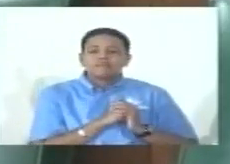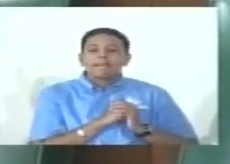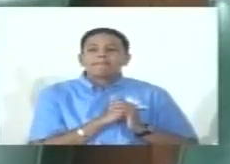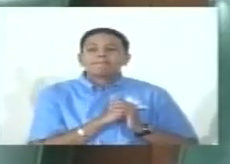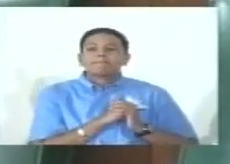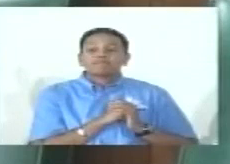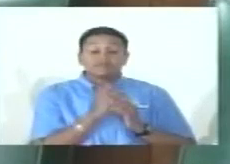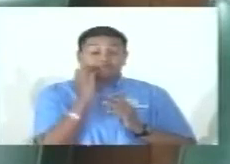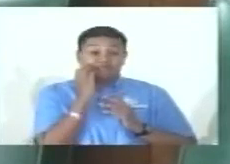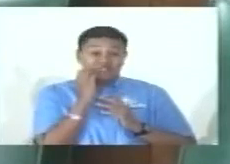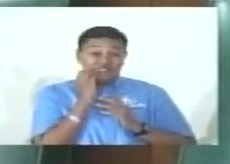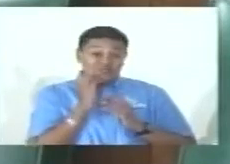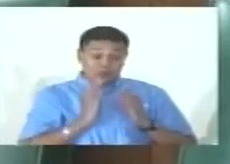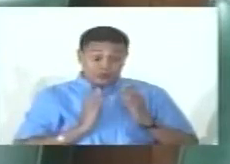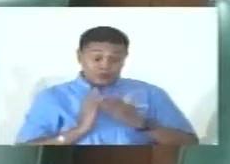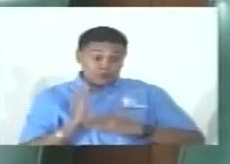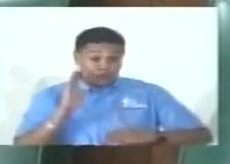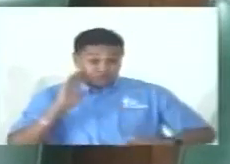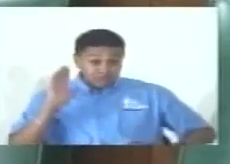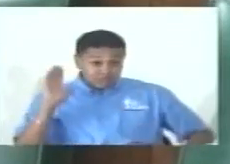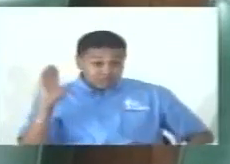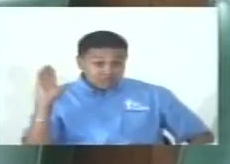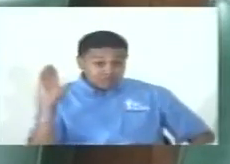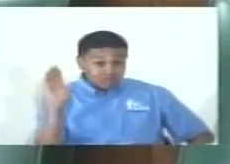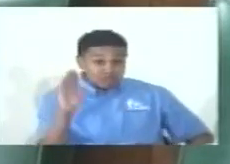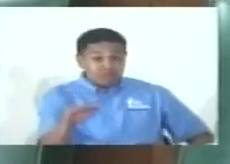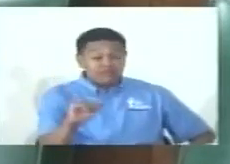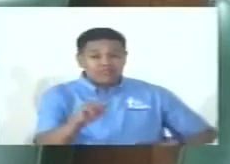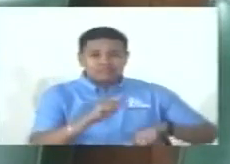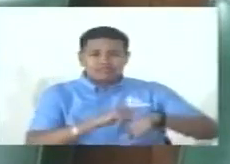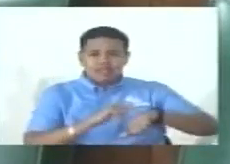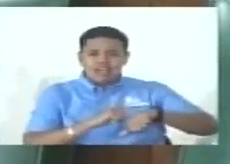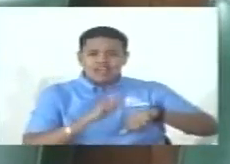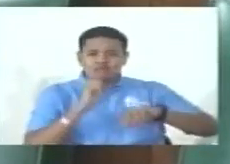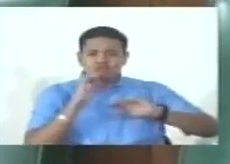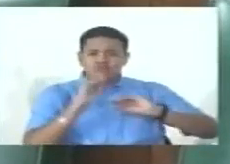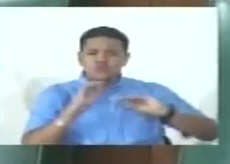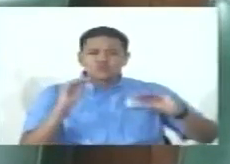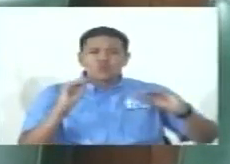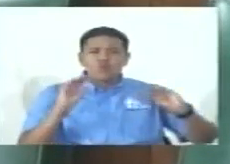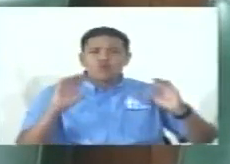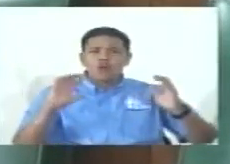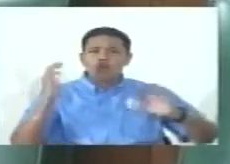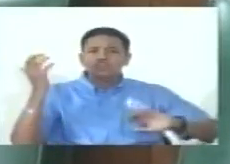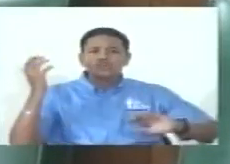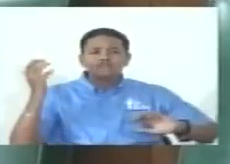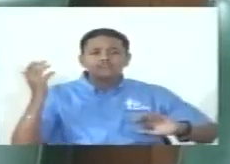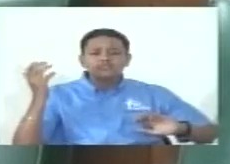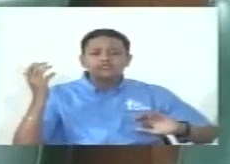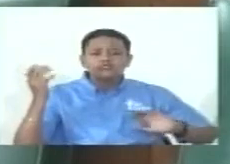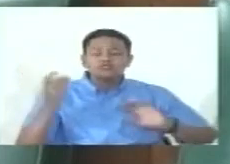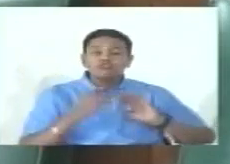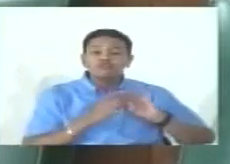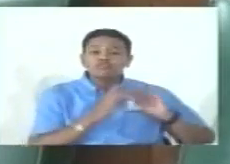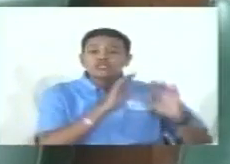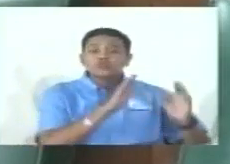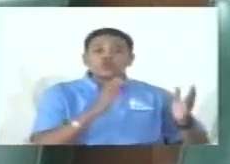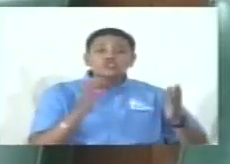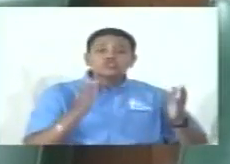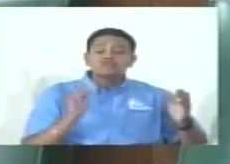And throughout that time, there was no controversy around her service.